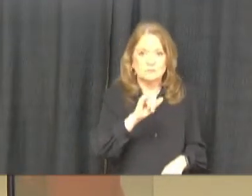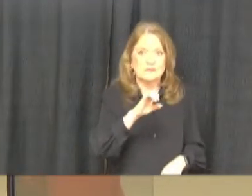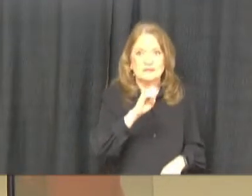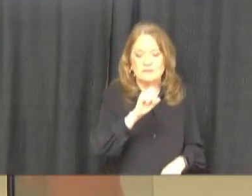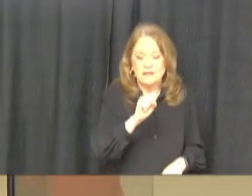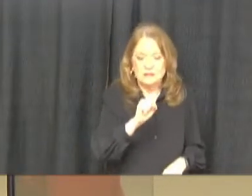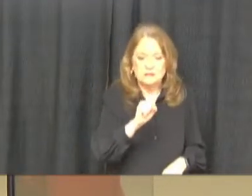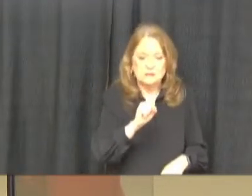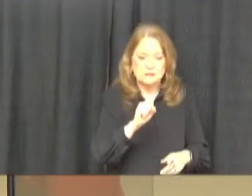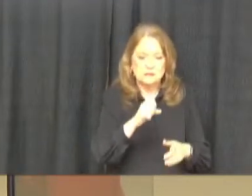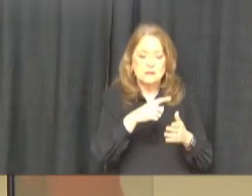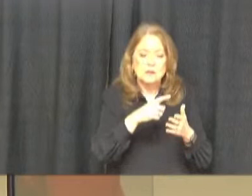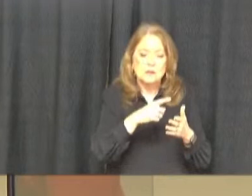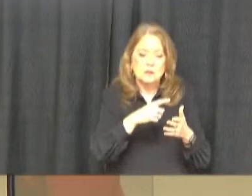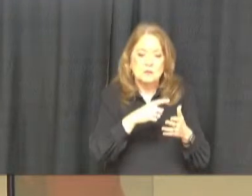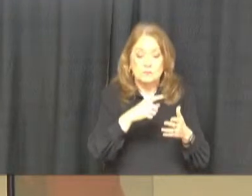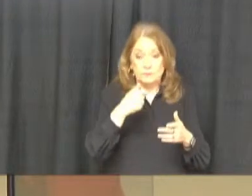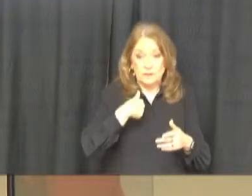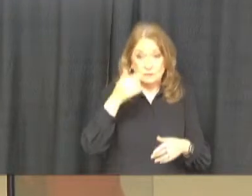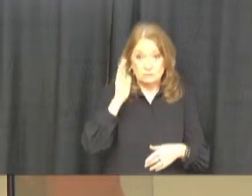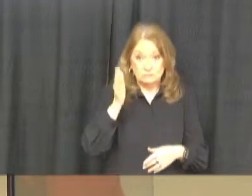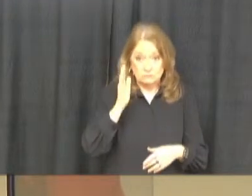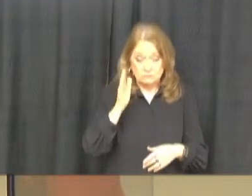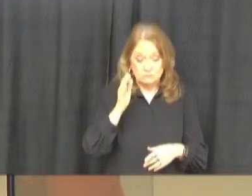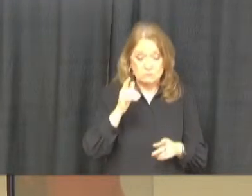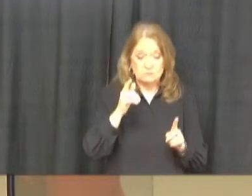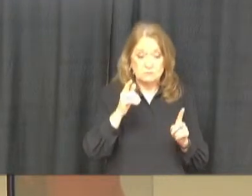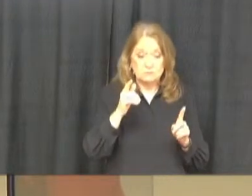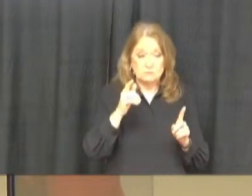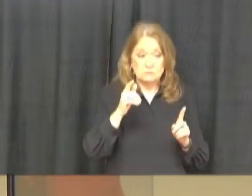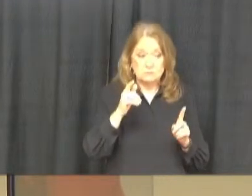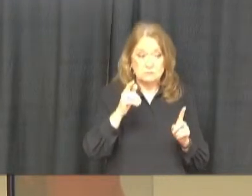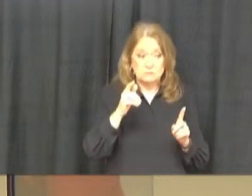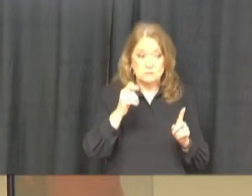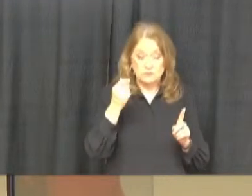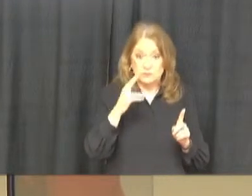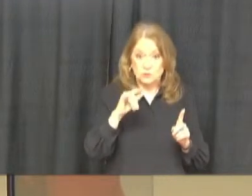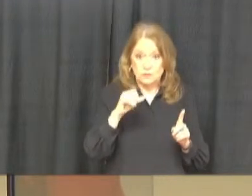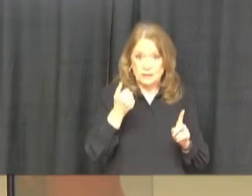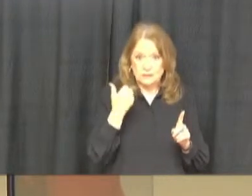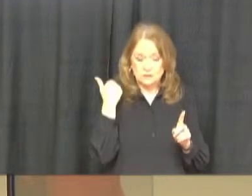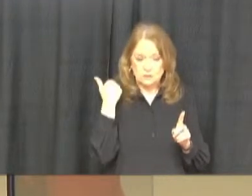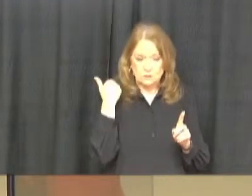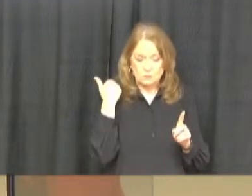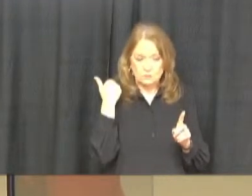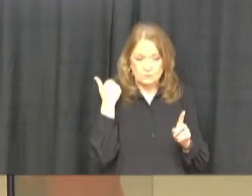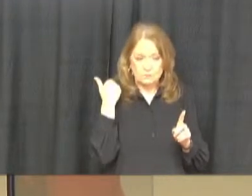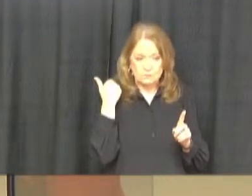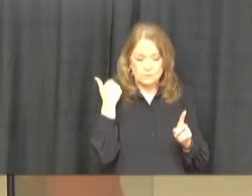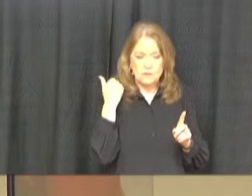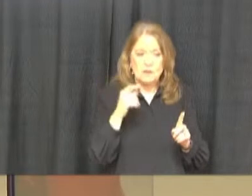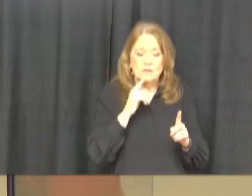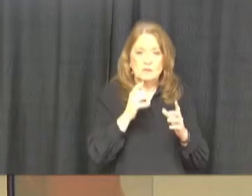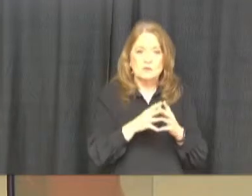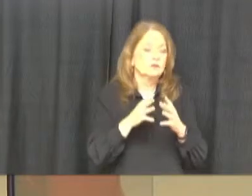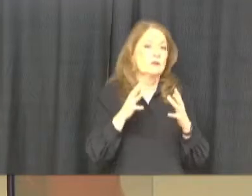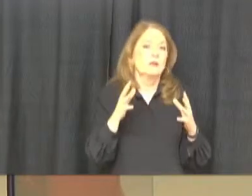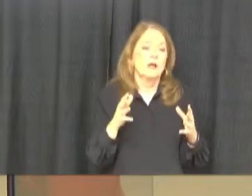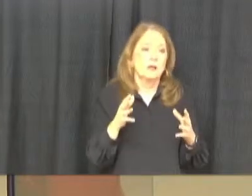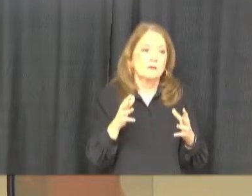the presentation that I gave to Public Safety Committee a few days ago, that's there. There's a lot